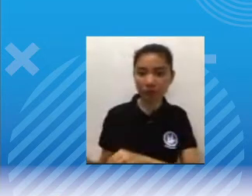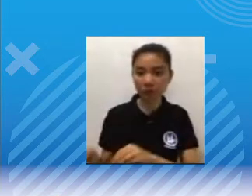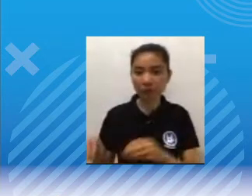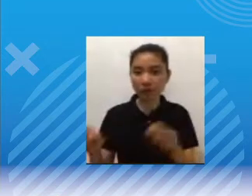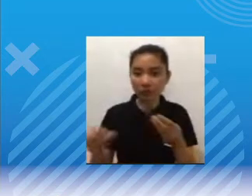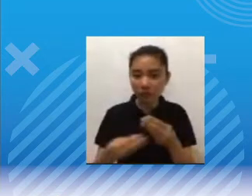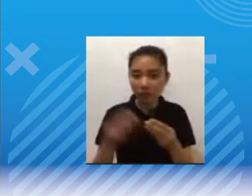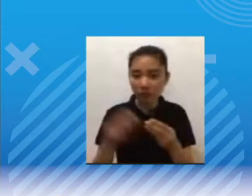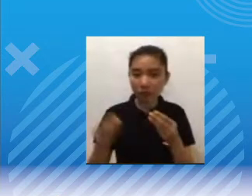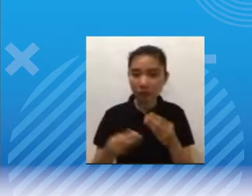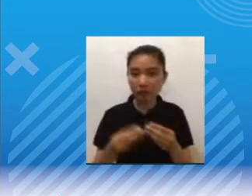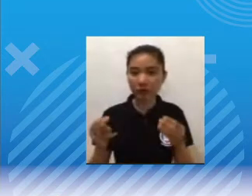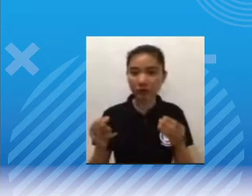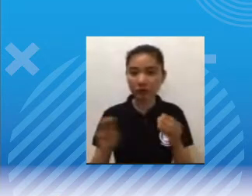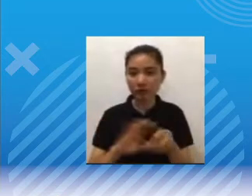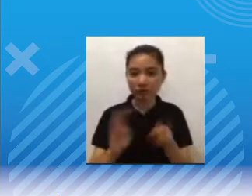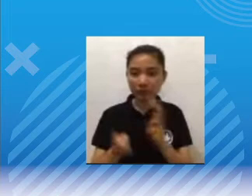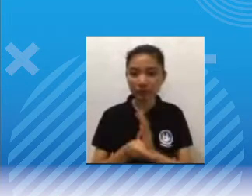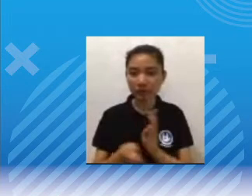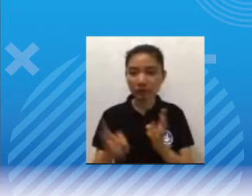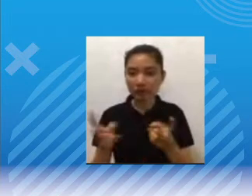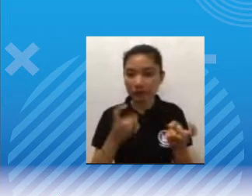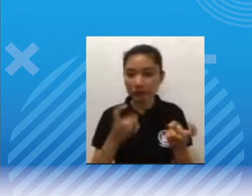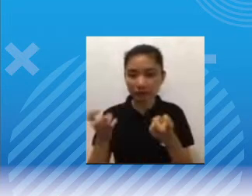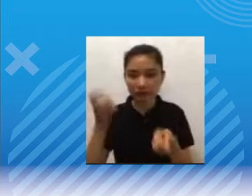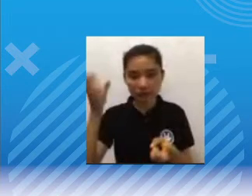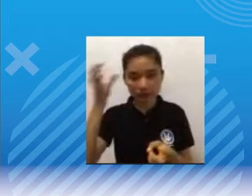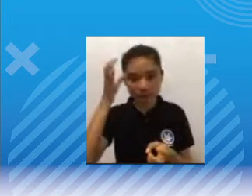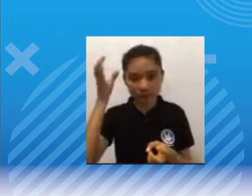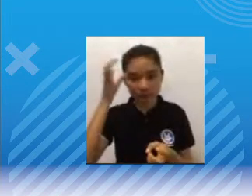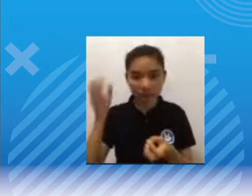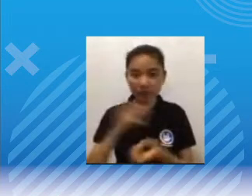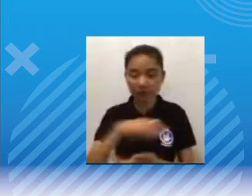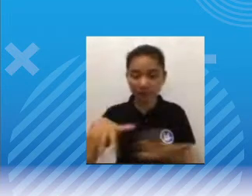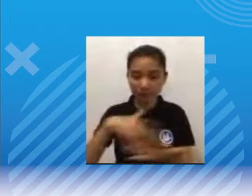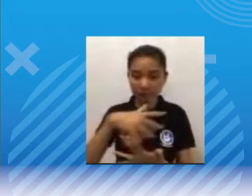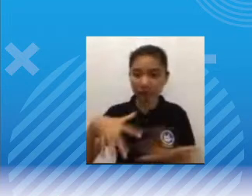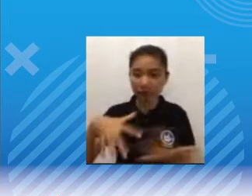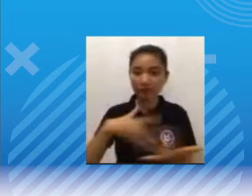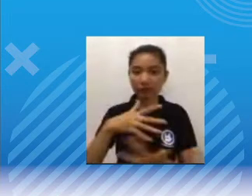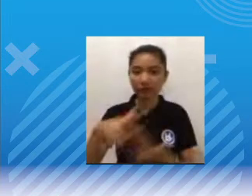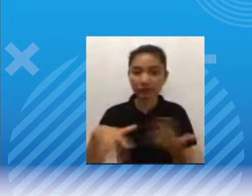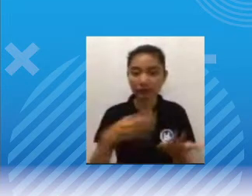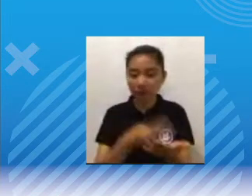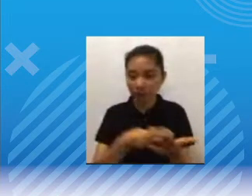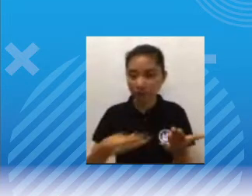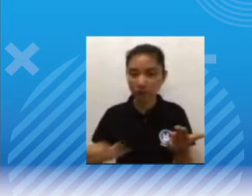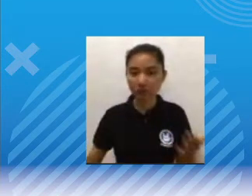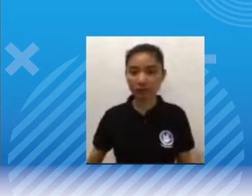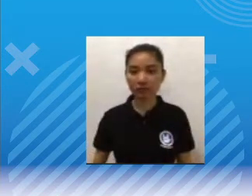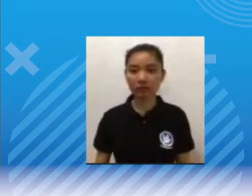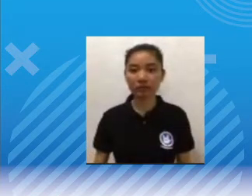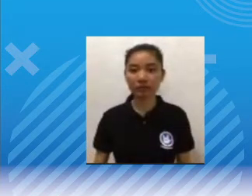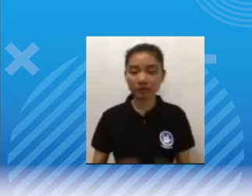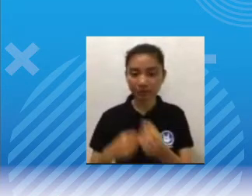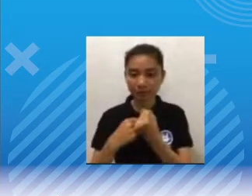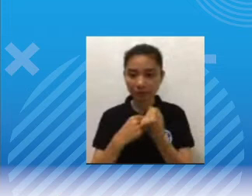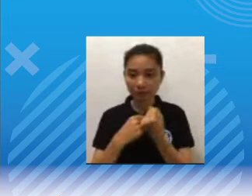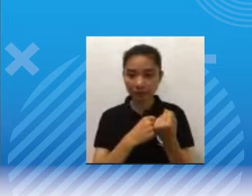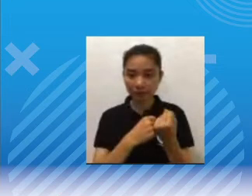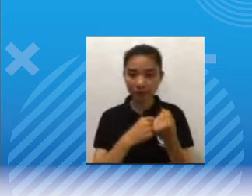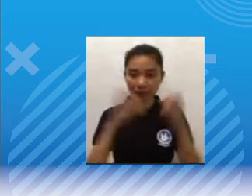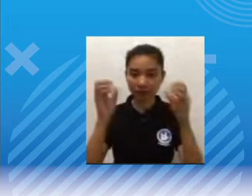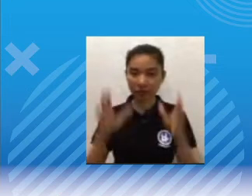and interactive format or materials. Number three, support teachers technologically to ensure